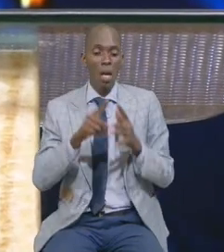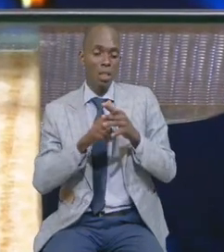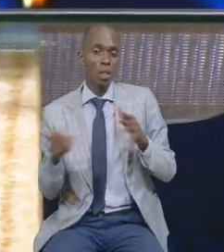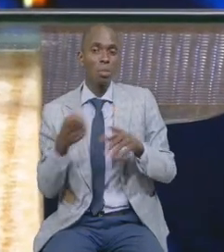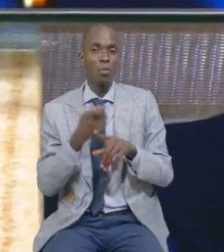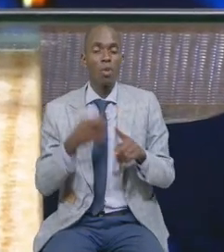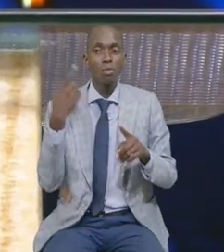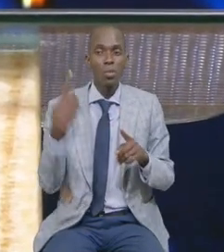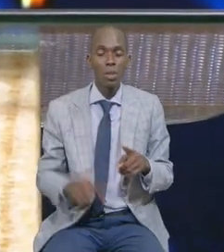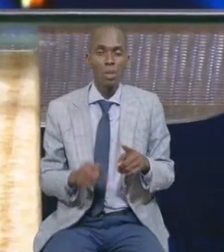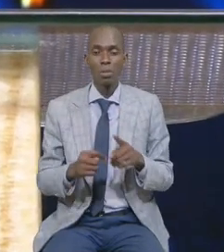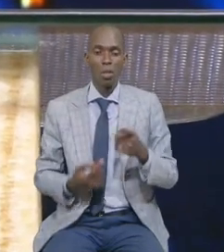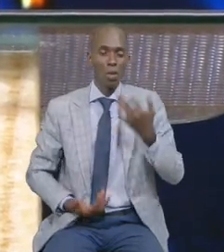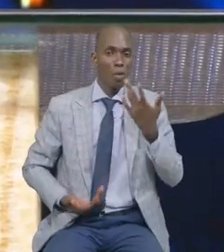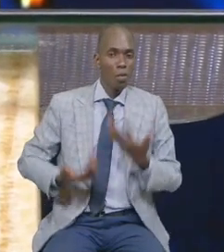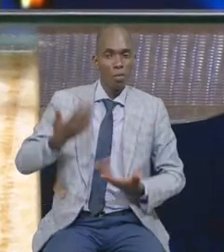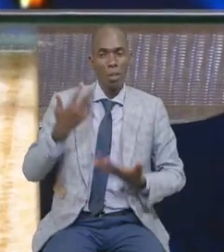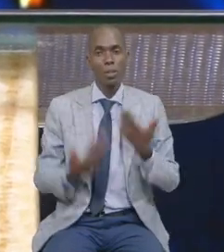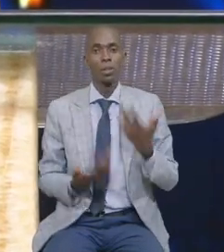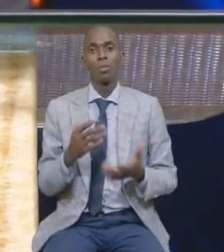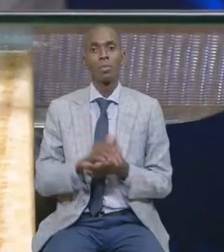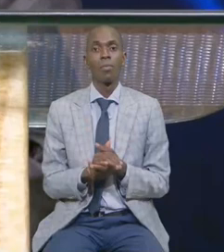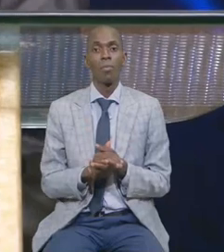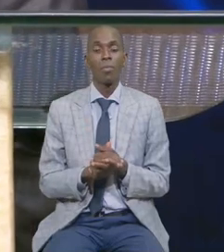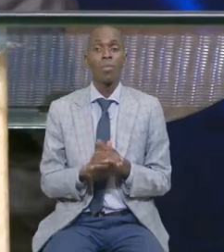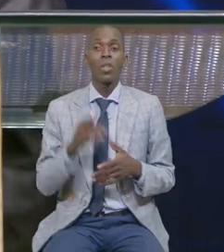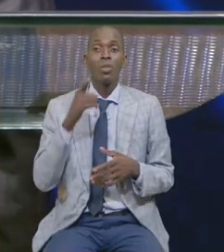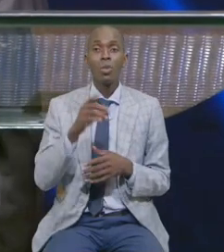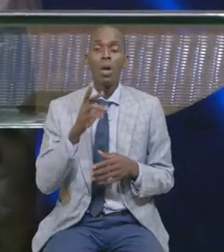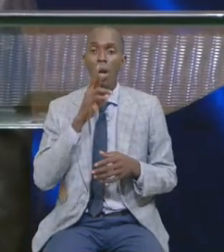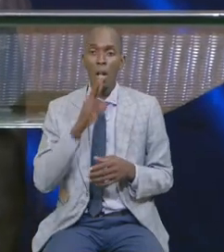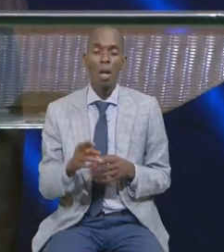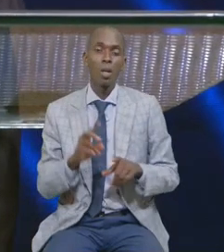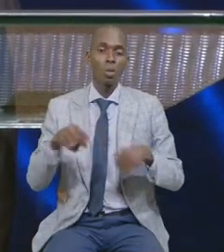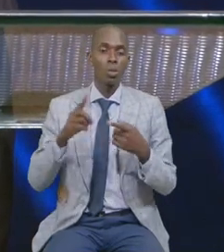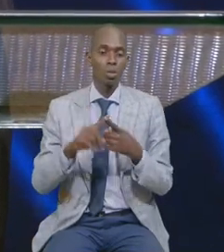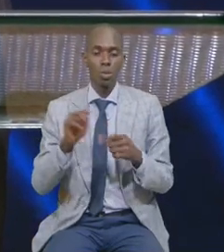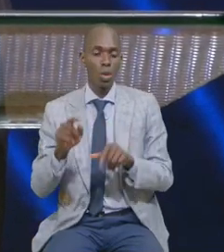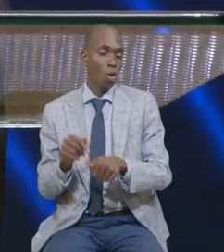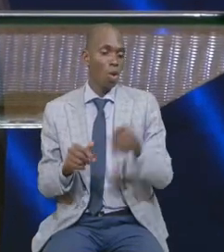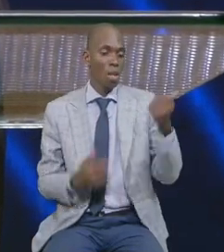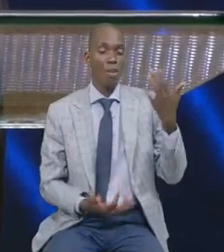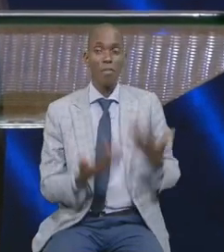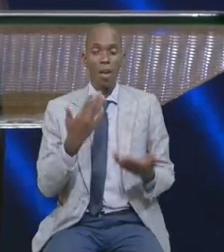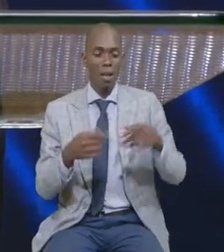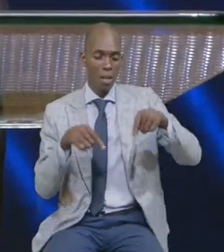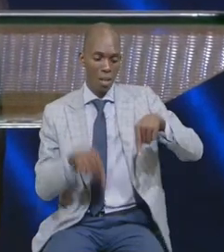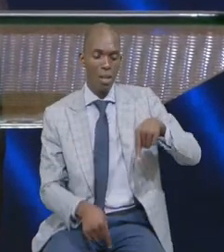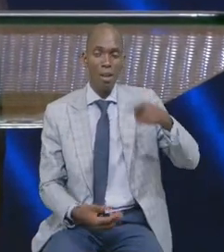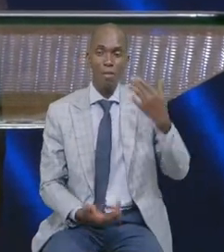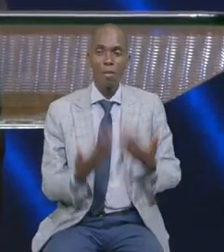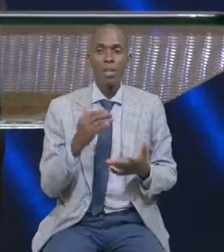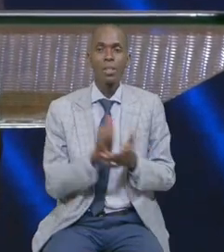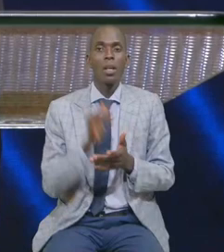the furnace and the fire of Nebuchadnezzar. You are getting to the other fire, hell fire, that will